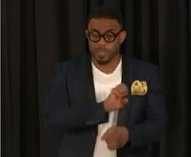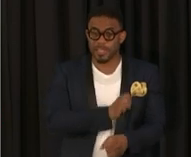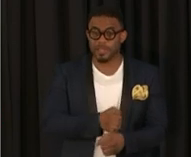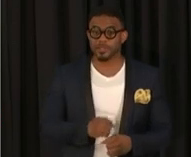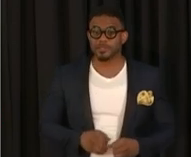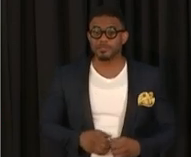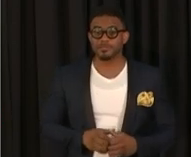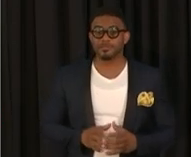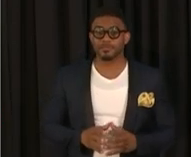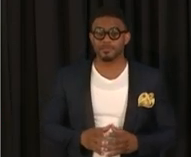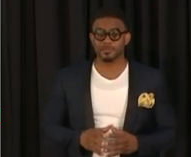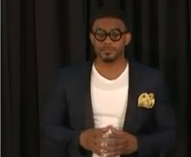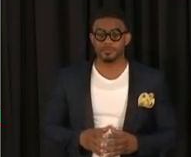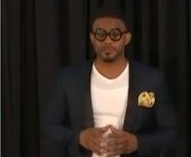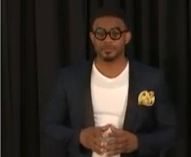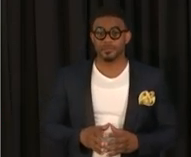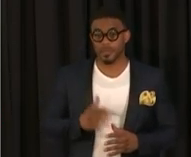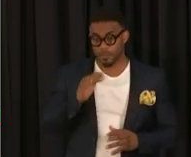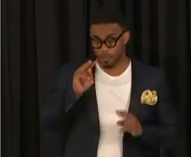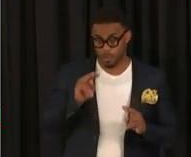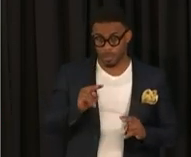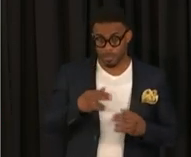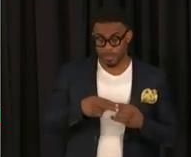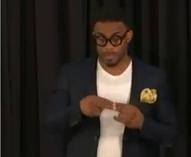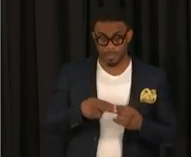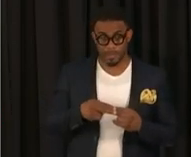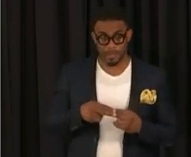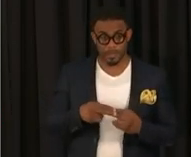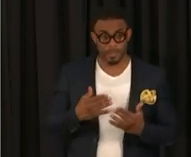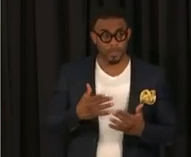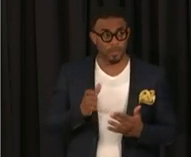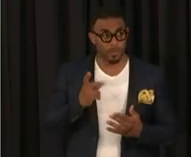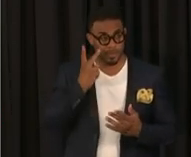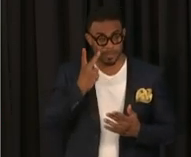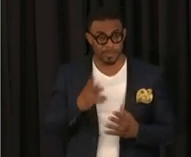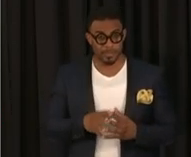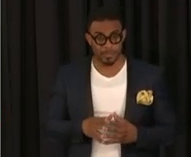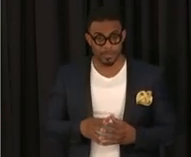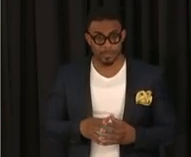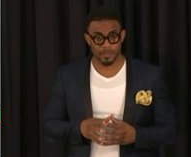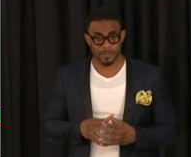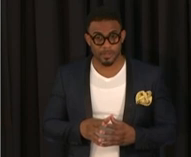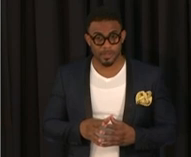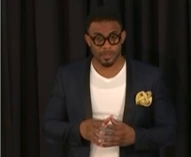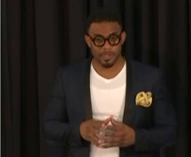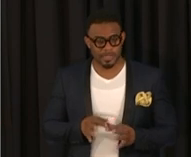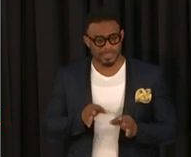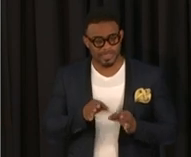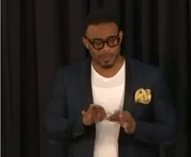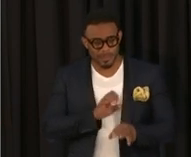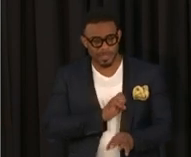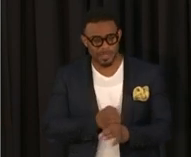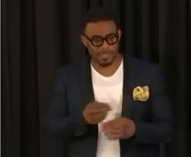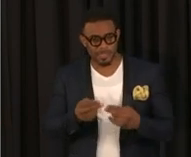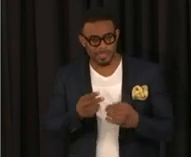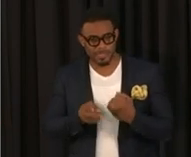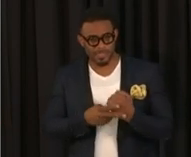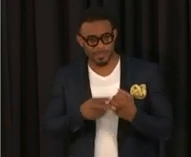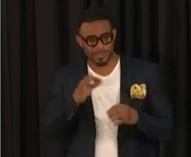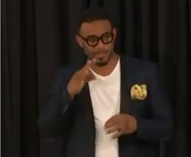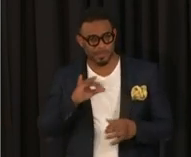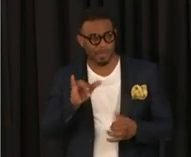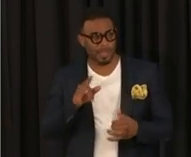reduce energy. Next slide. If you look at the slide here, you will see some simple energy-saving